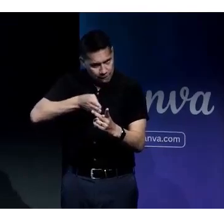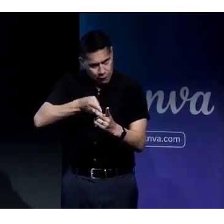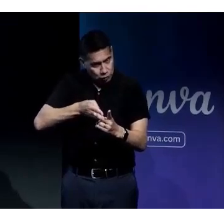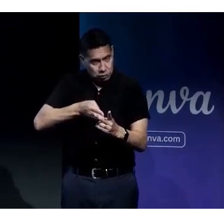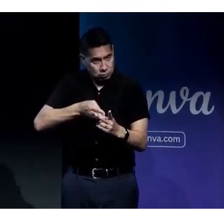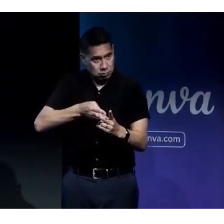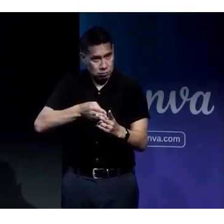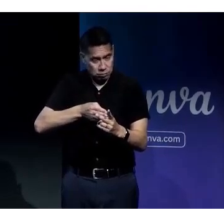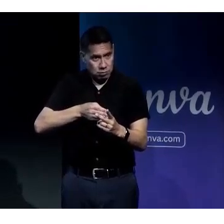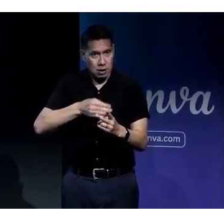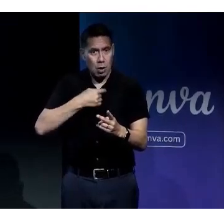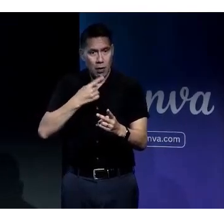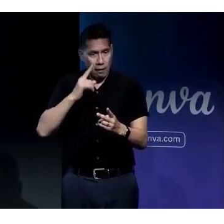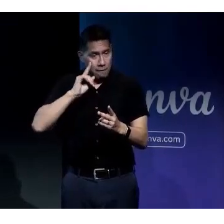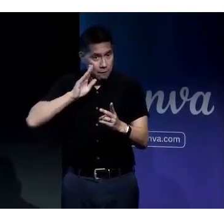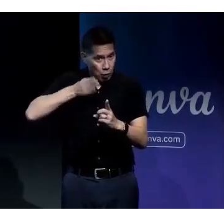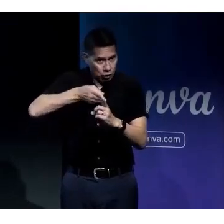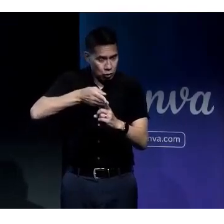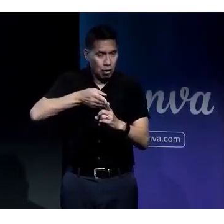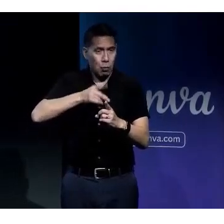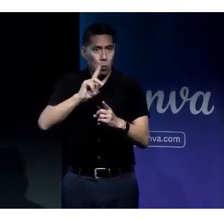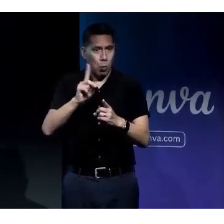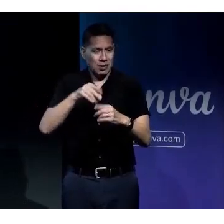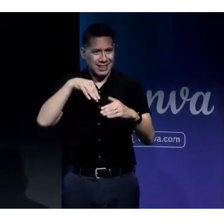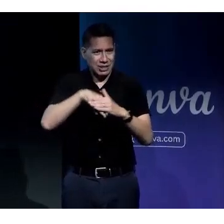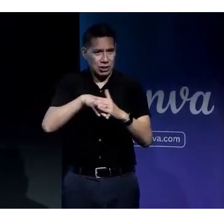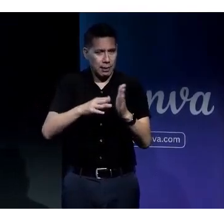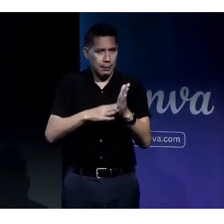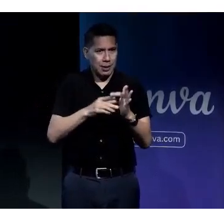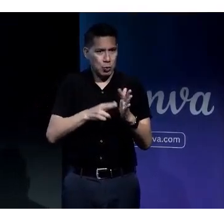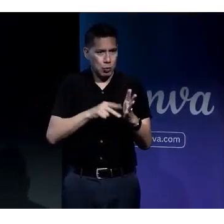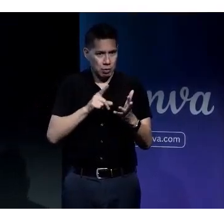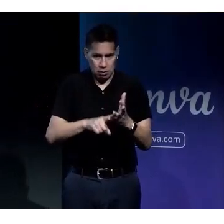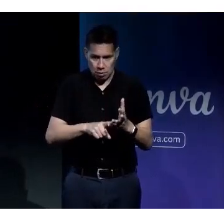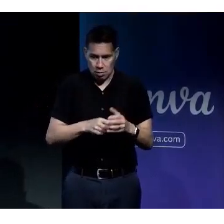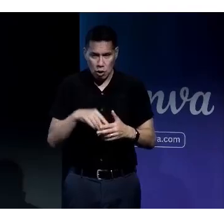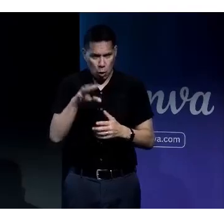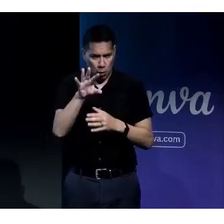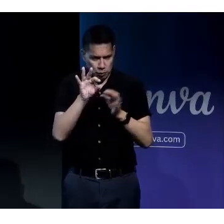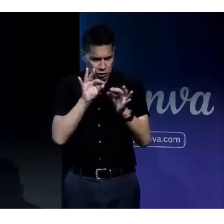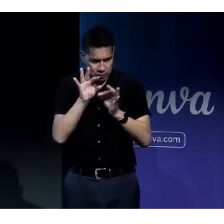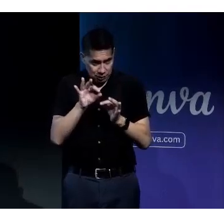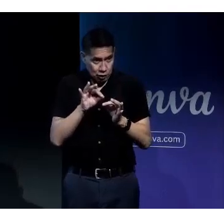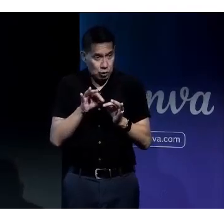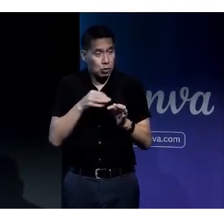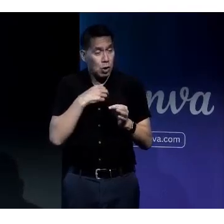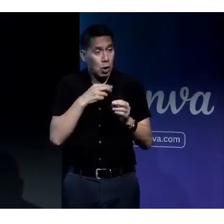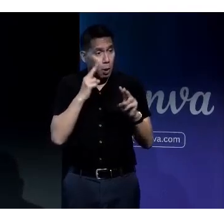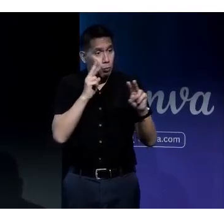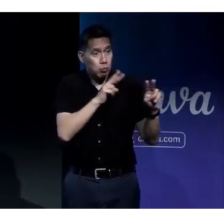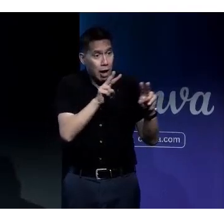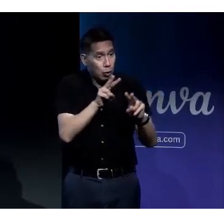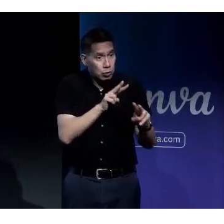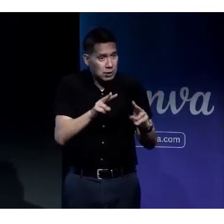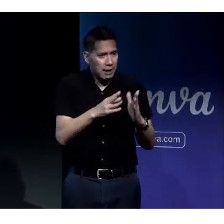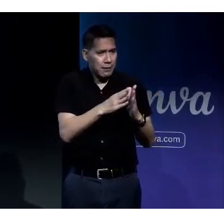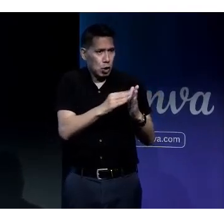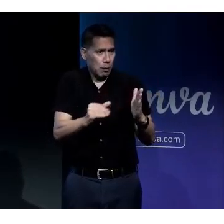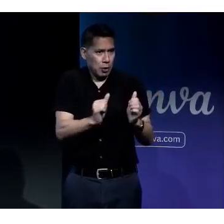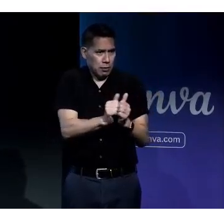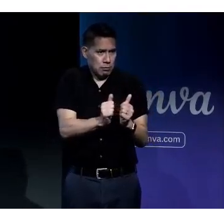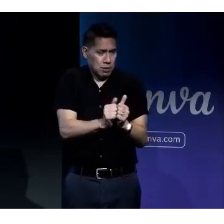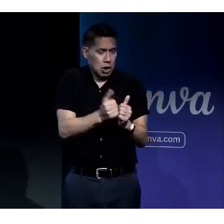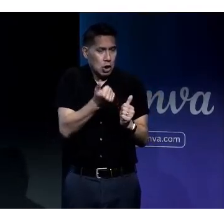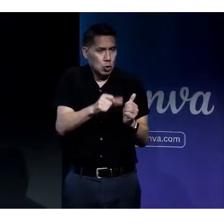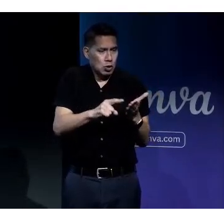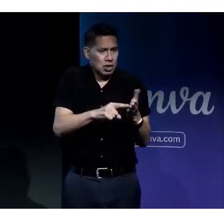the options inside the menu. Conversely, if we consider that in browse mode, we are using a copy of the document, using